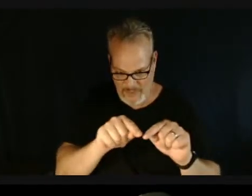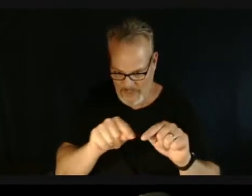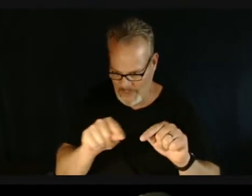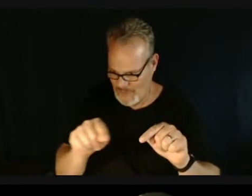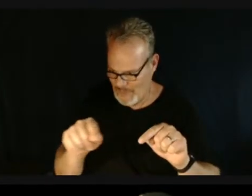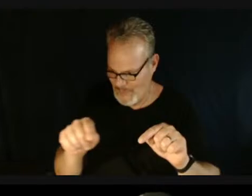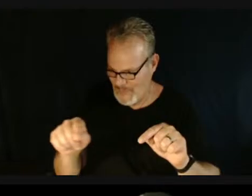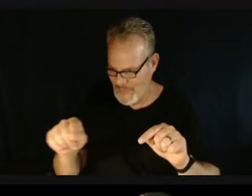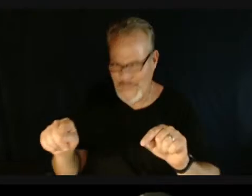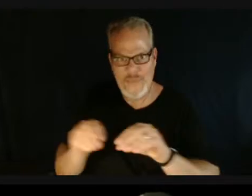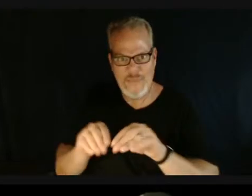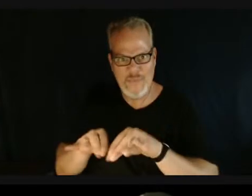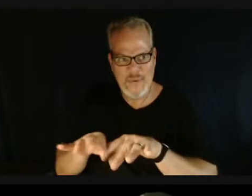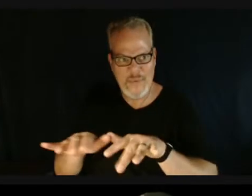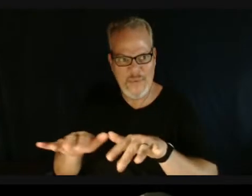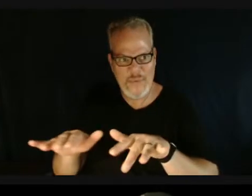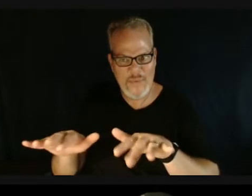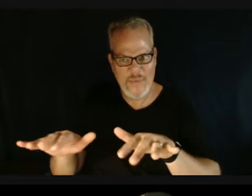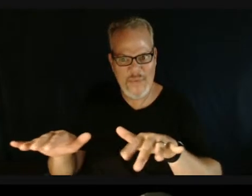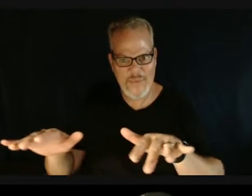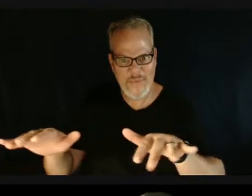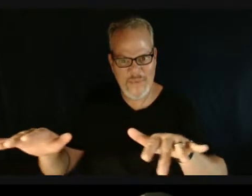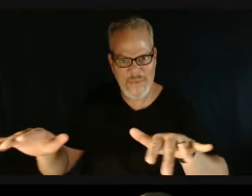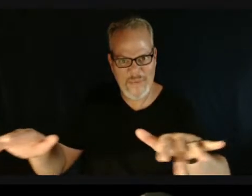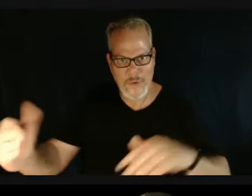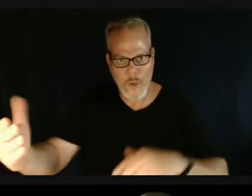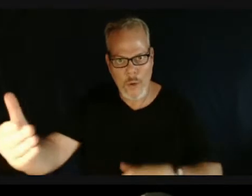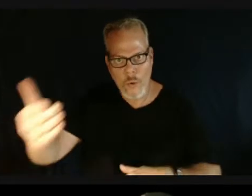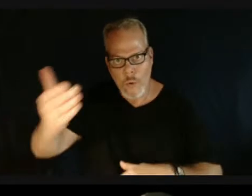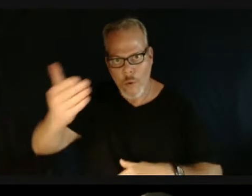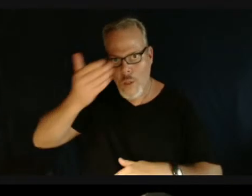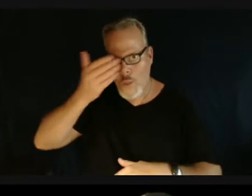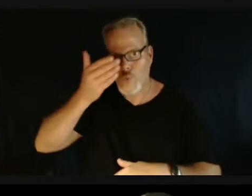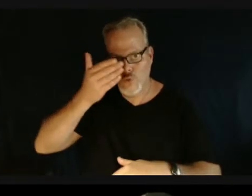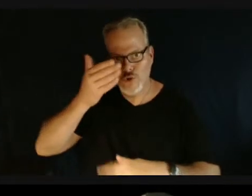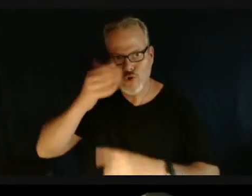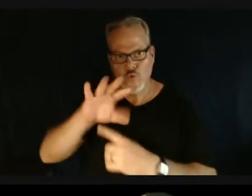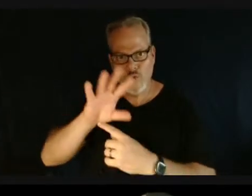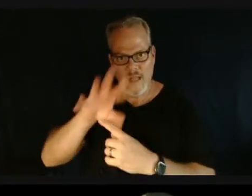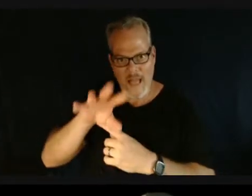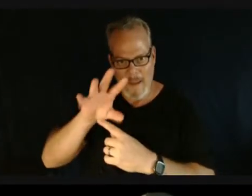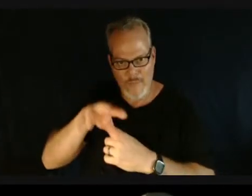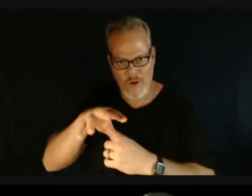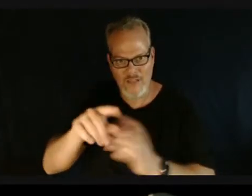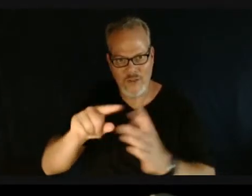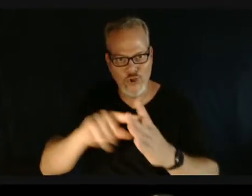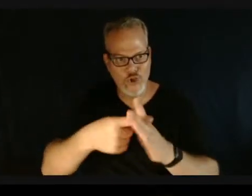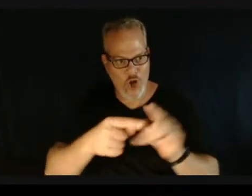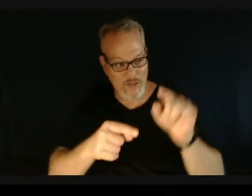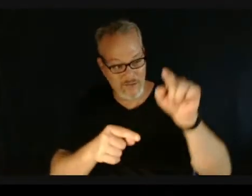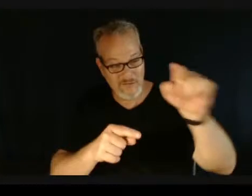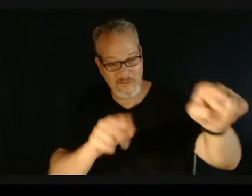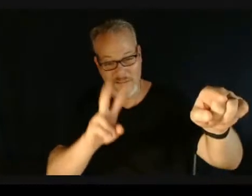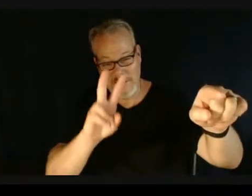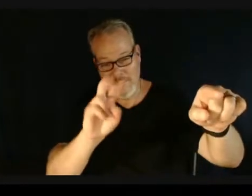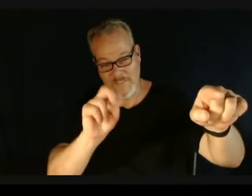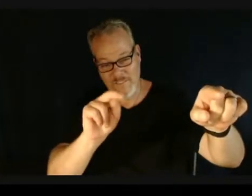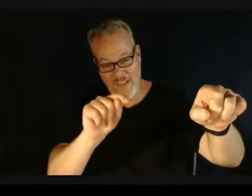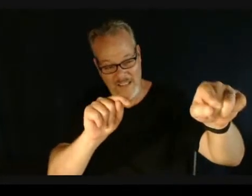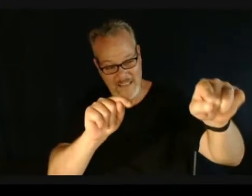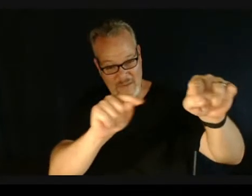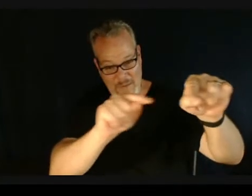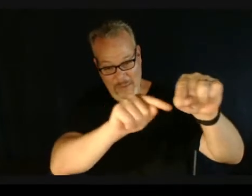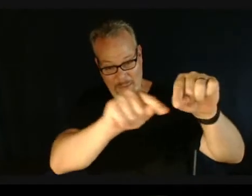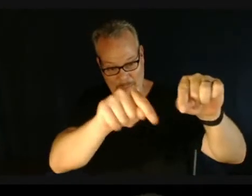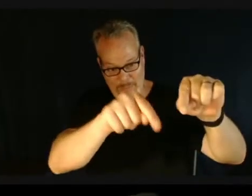spreading out more towards the camera in the foreground. I'll play that one more time as well. Starts off near the vent. It's going to go across that, snake